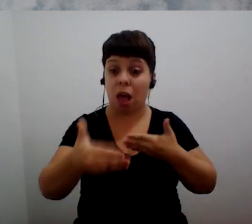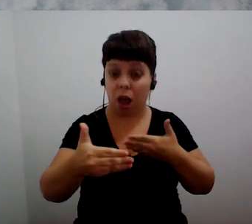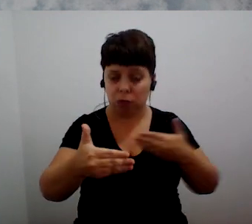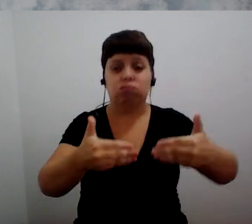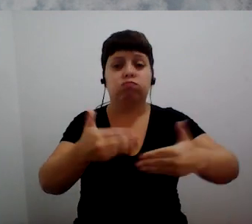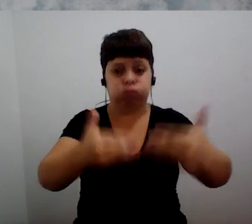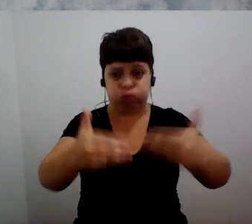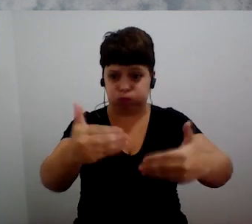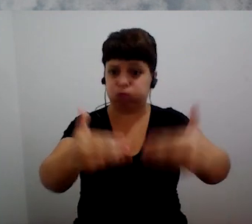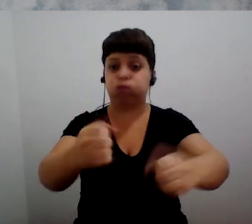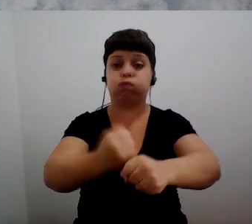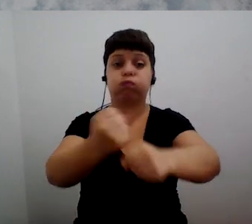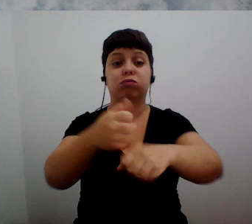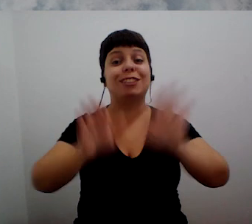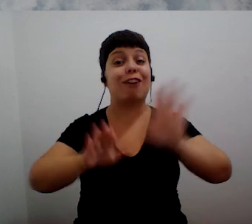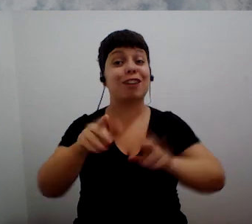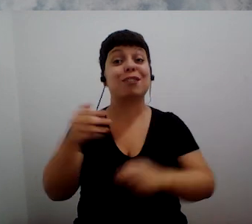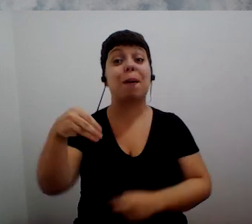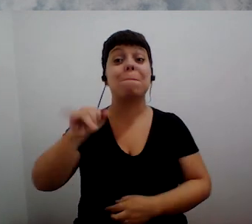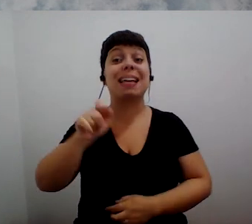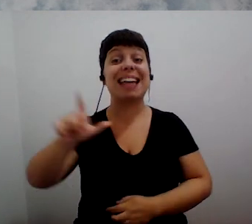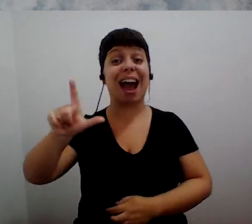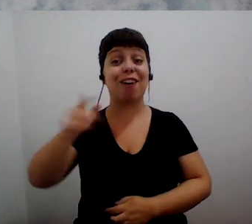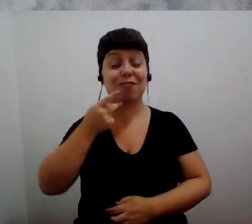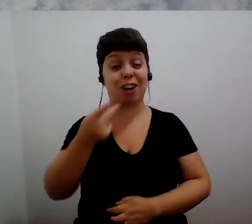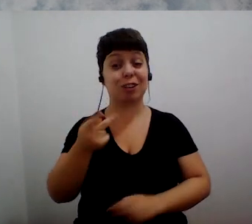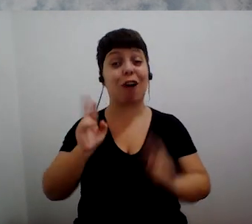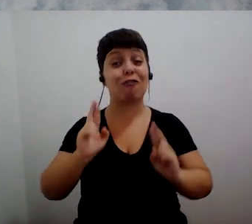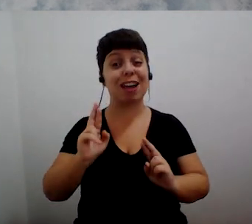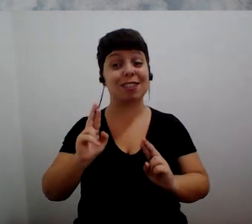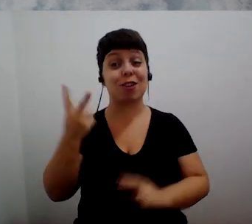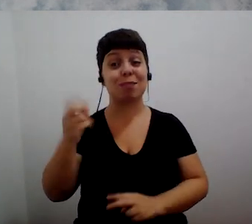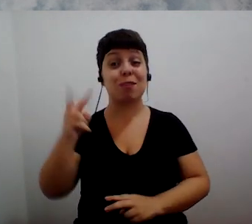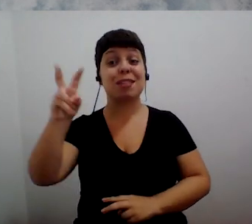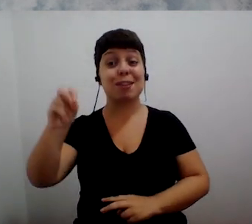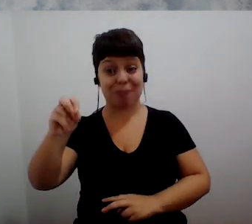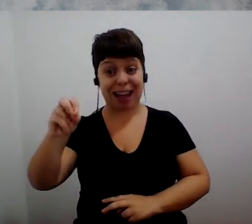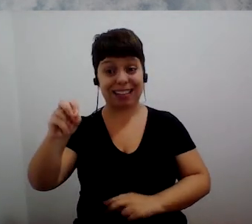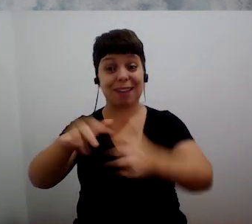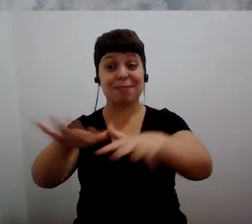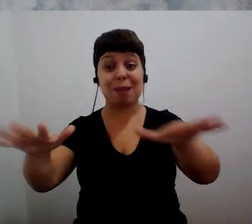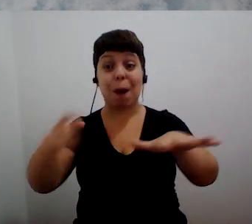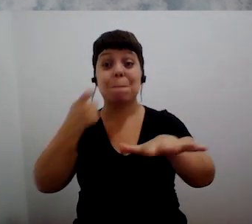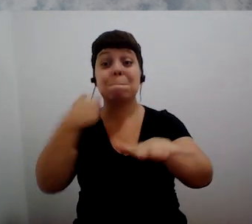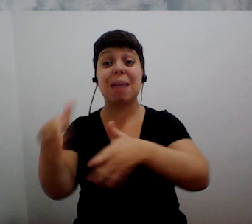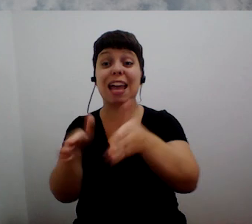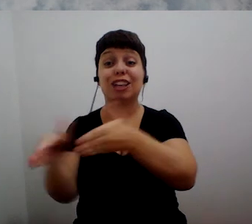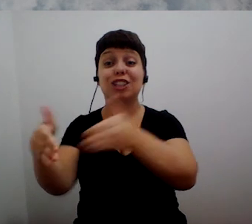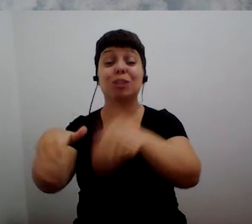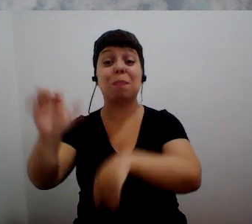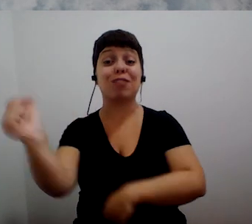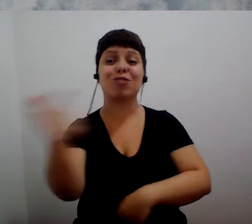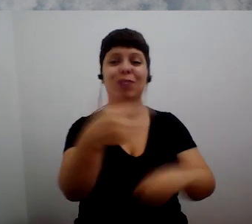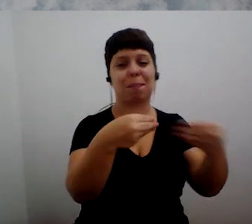2050, there'll be much more fish than plastic in the sea. So I think we can be optimistic. Thank you, Tuha. Thank you,